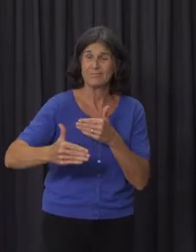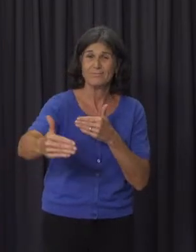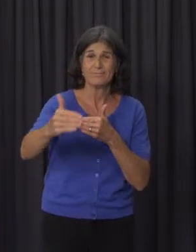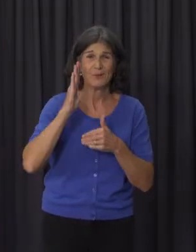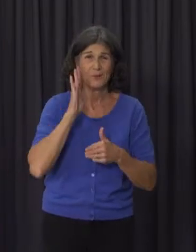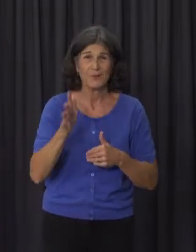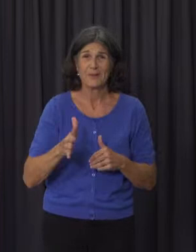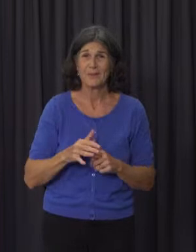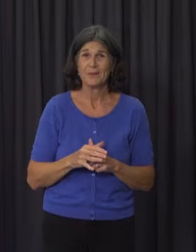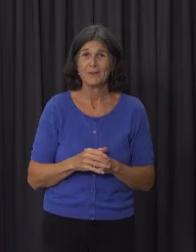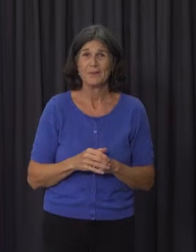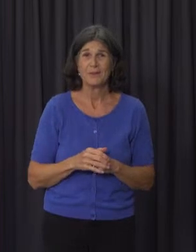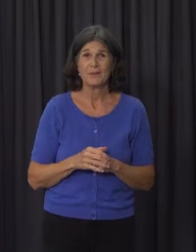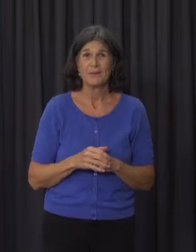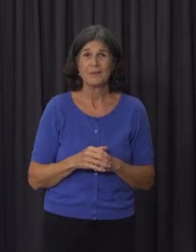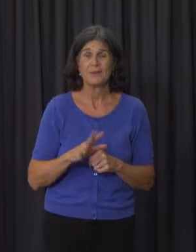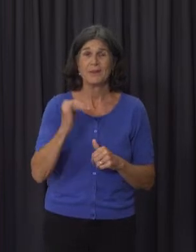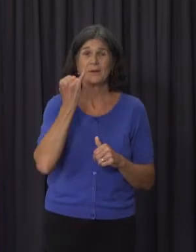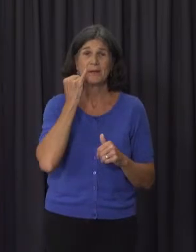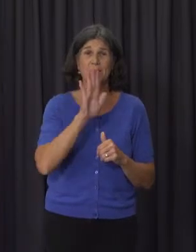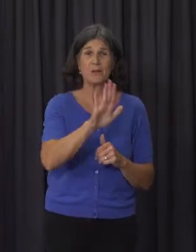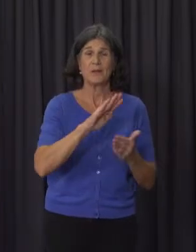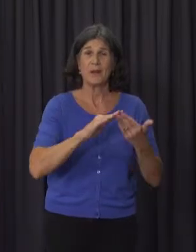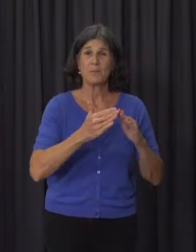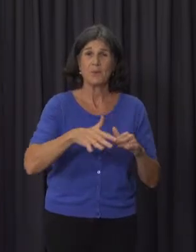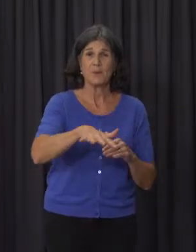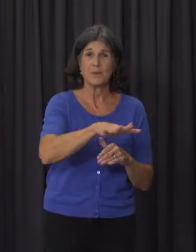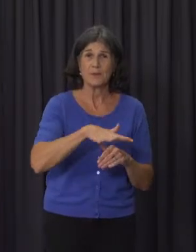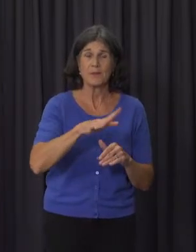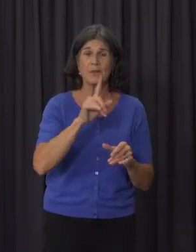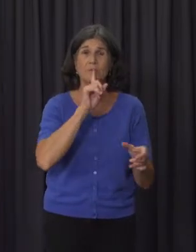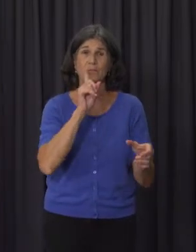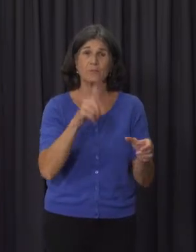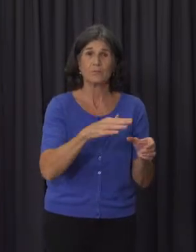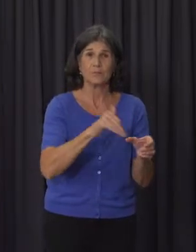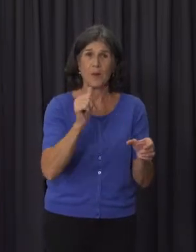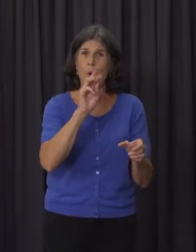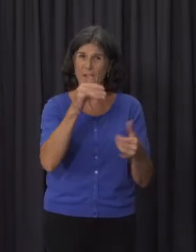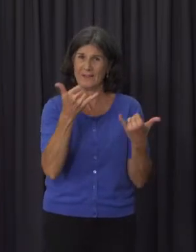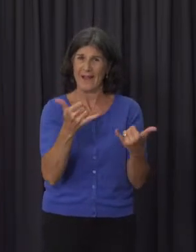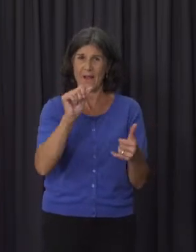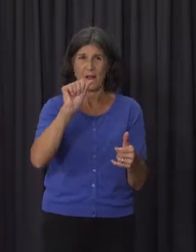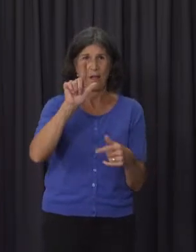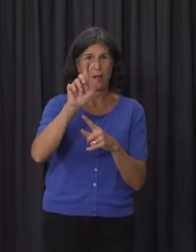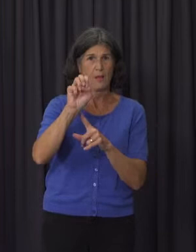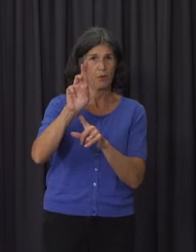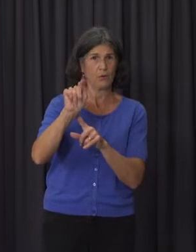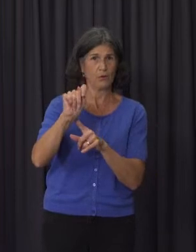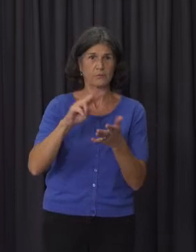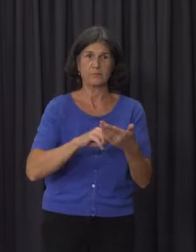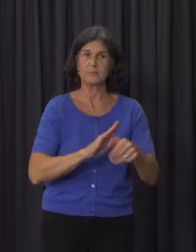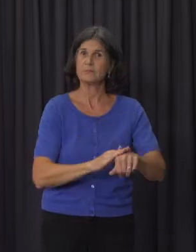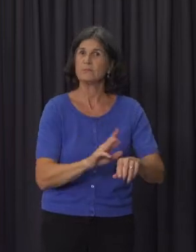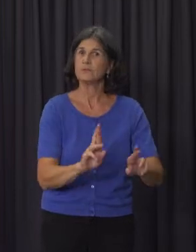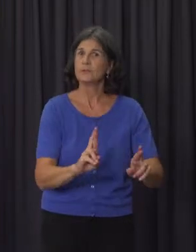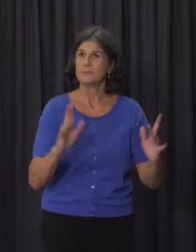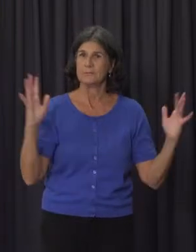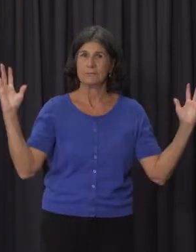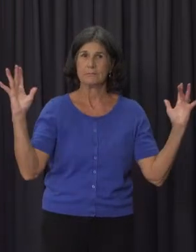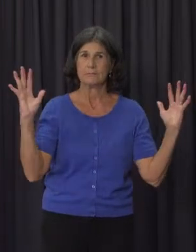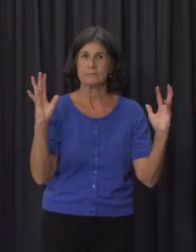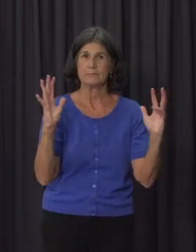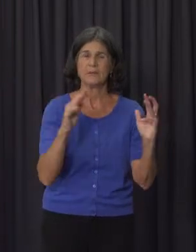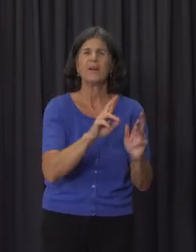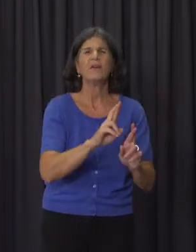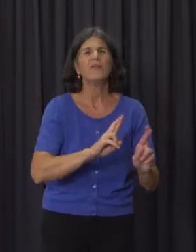evacuation alert, please continue to be prepared in case you are asked to evacuate, as things can change quickly. I want